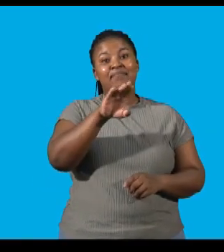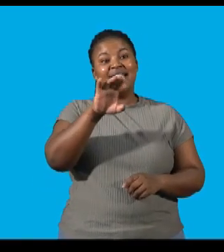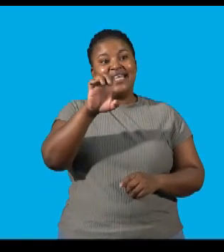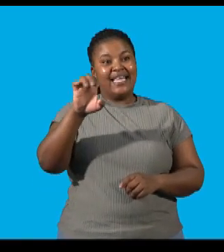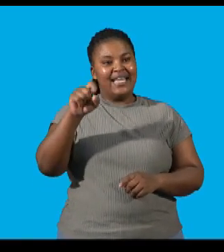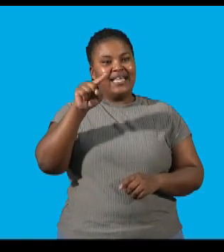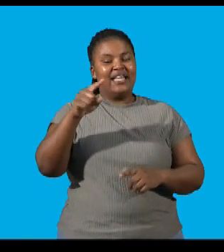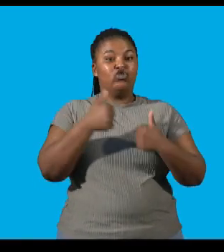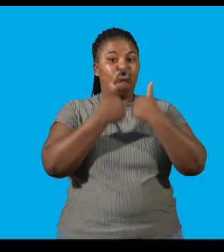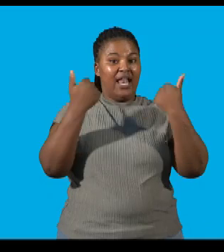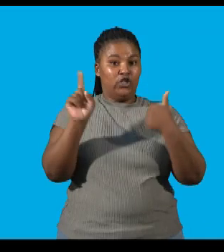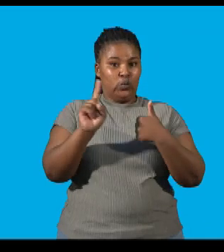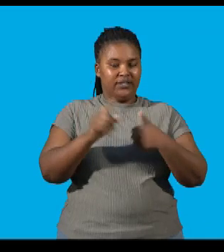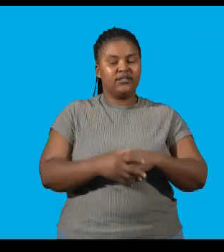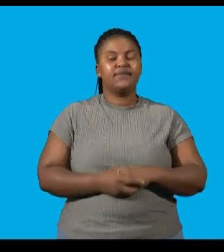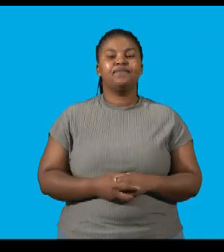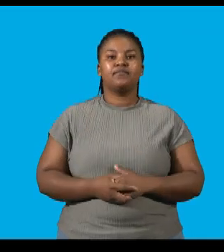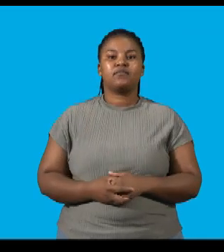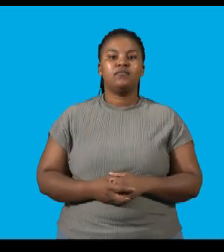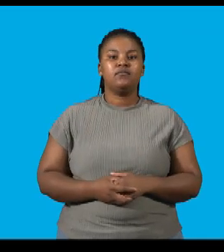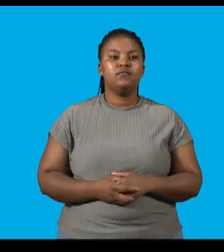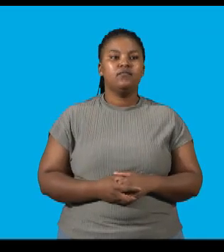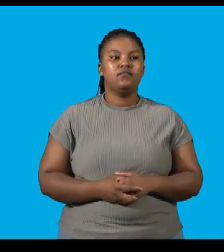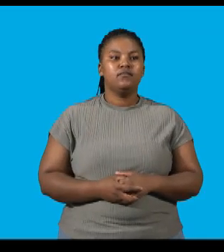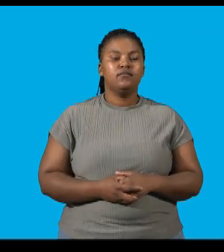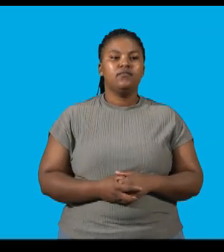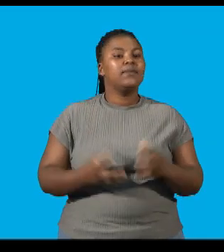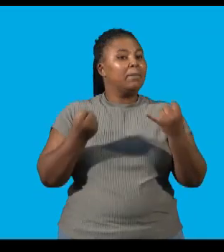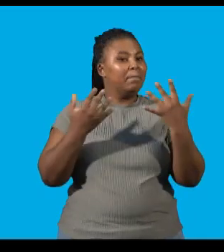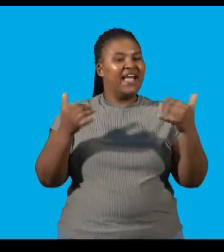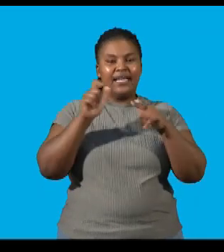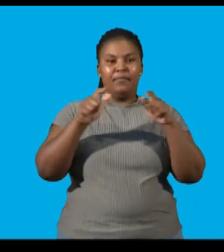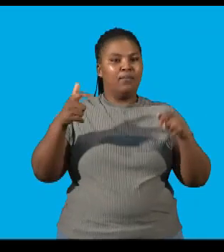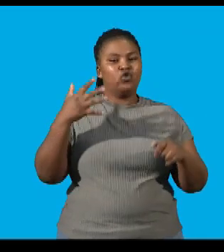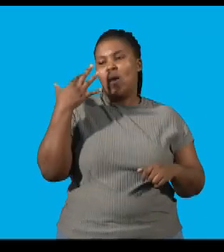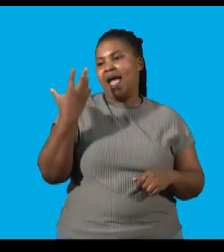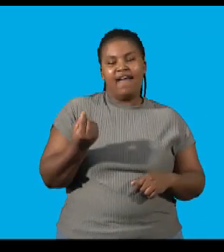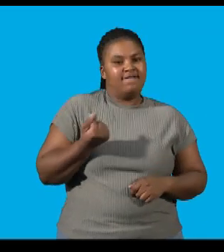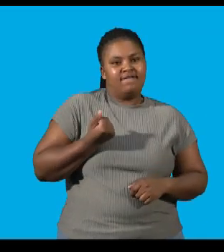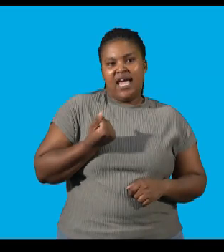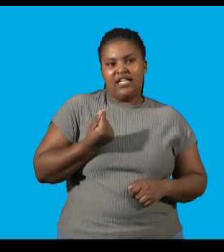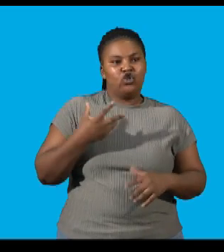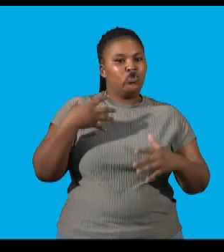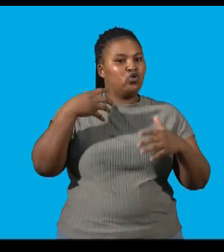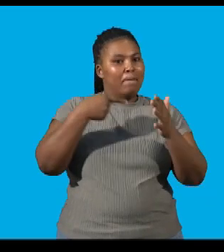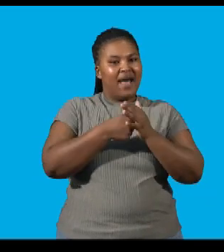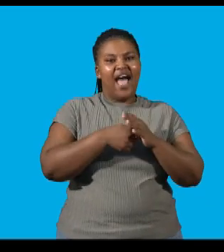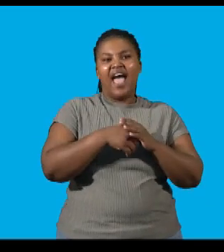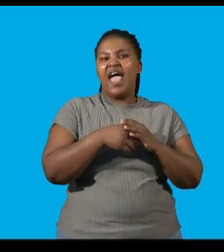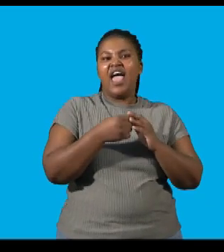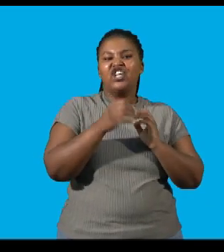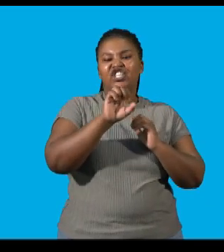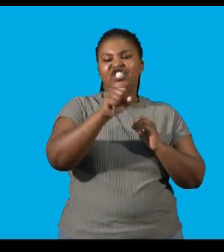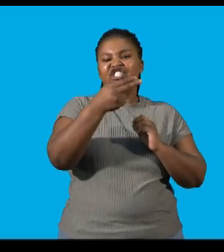BBBEE faces the following challenges. 1, the majority of people do not have finances to buy shares